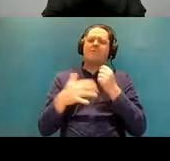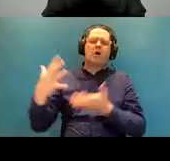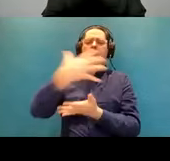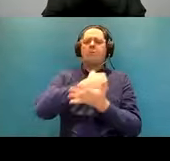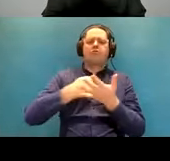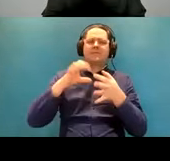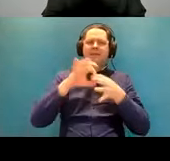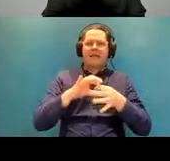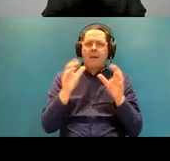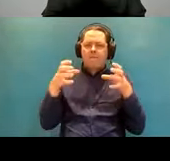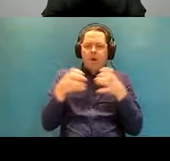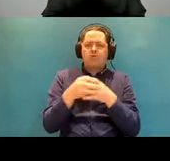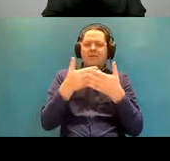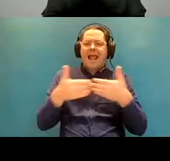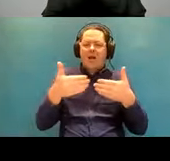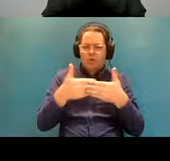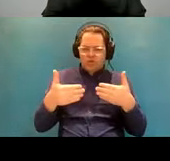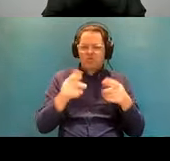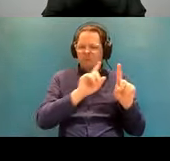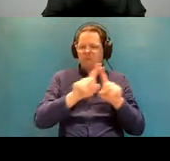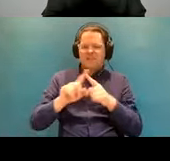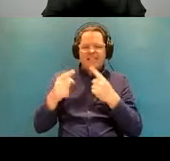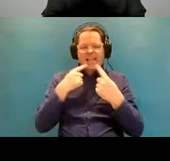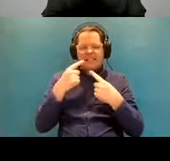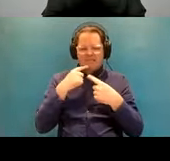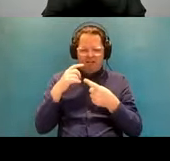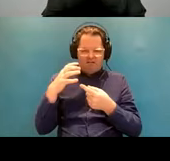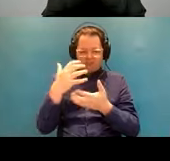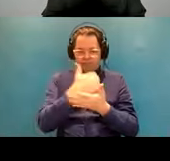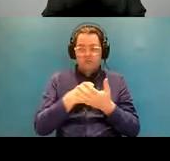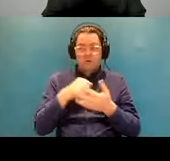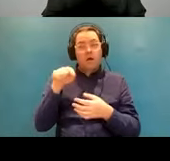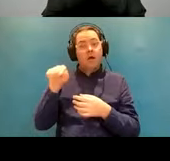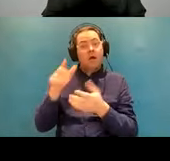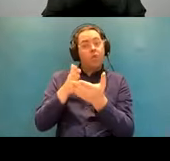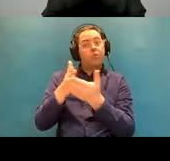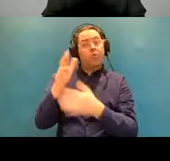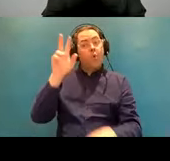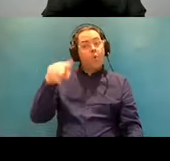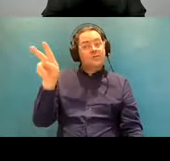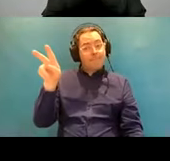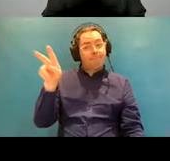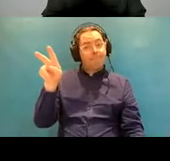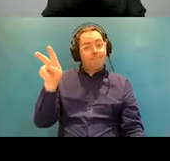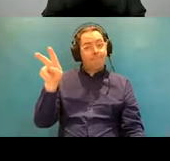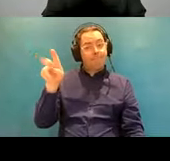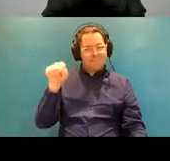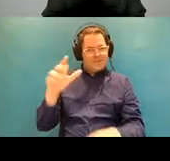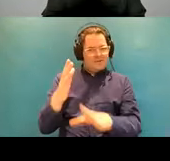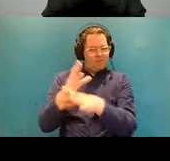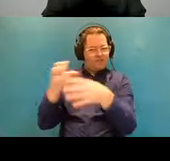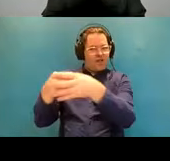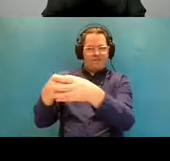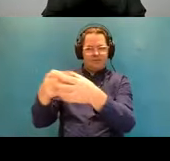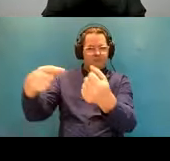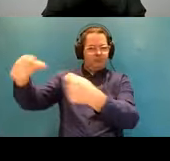language data. And it's coming from WhatsApp, because WhatsApp is, you know, one of these private spaces that is very hard